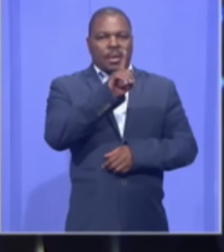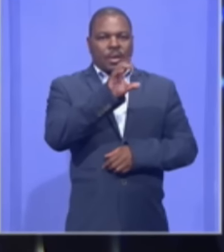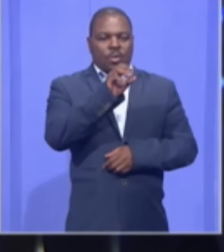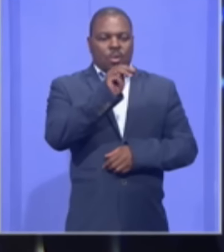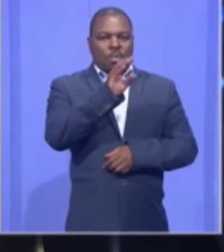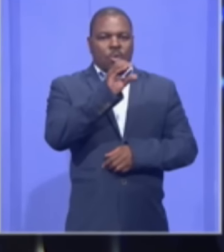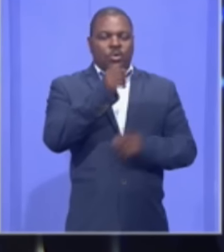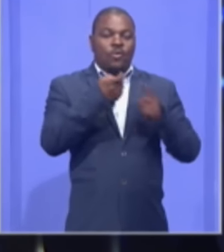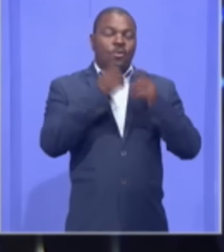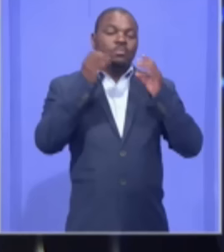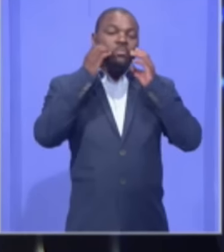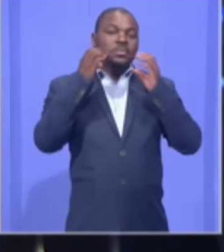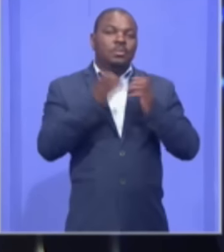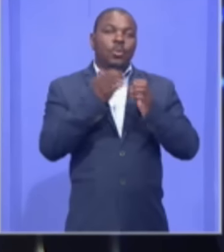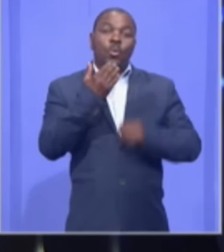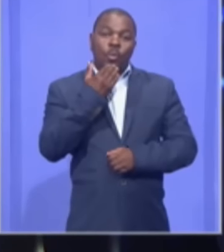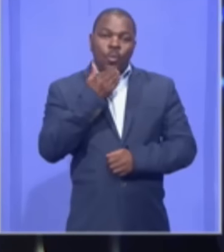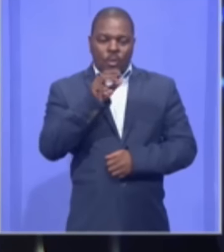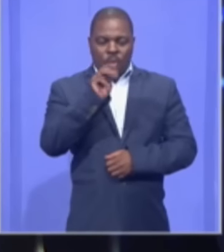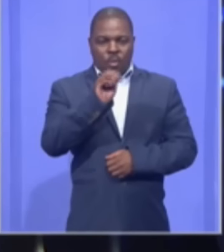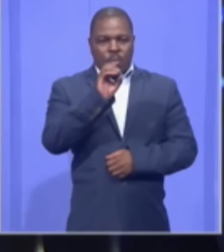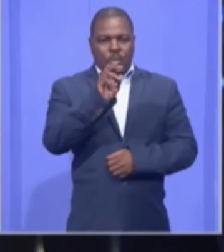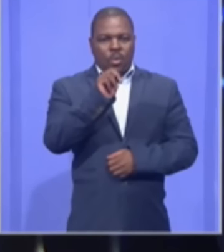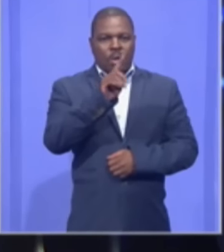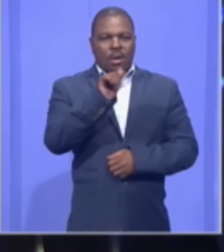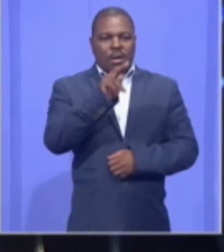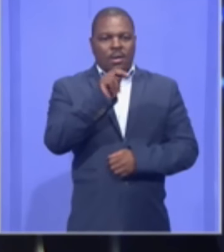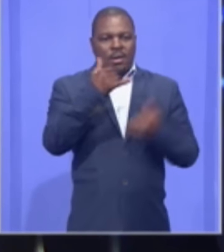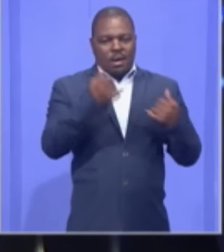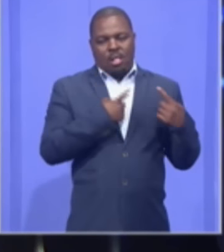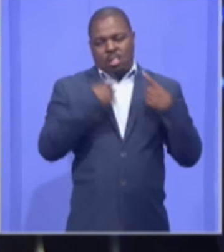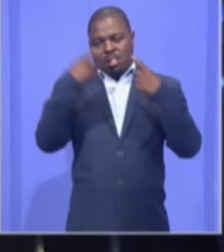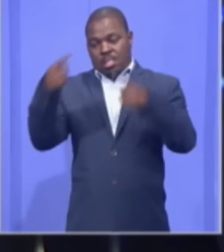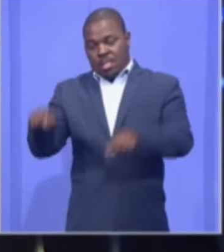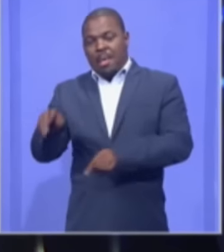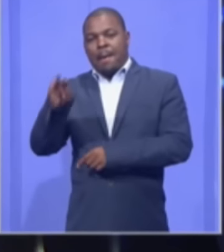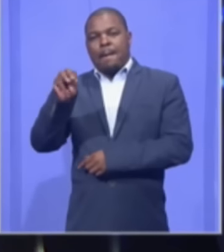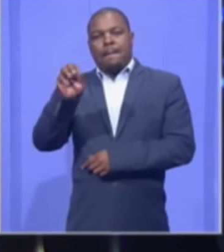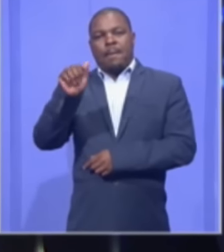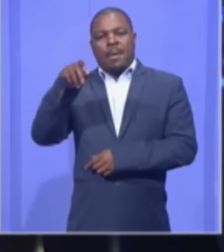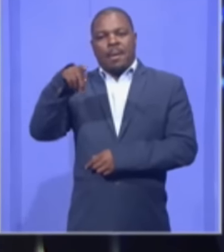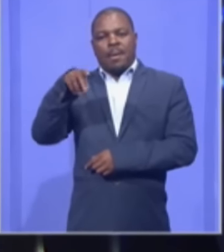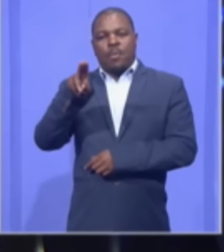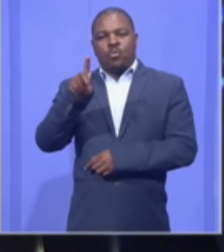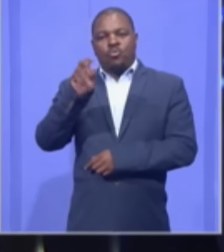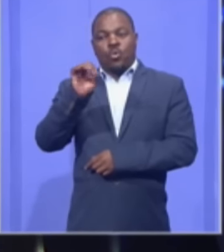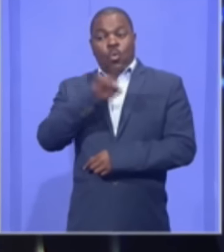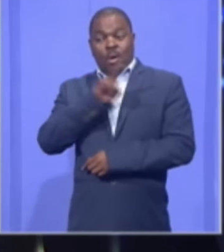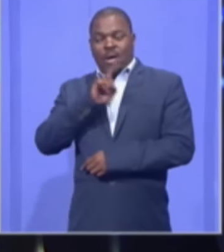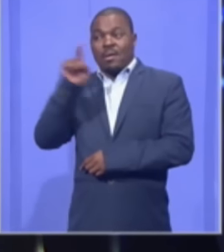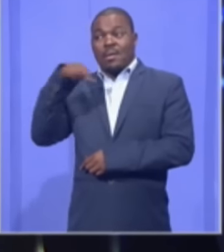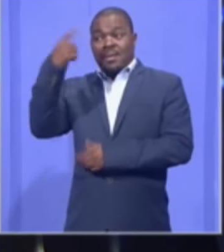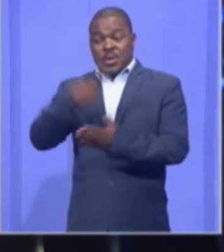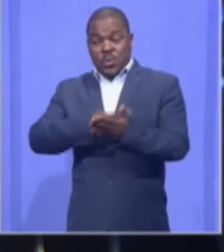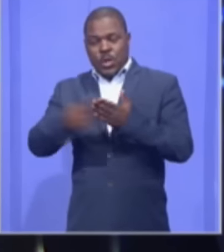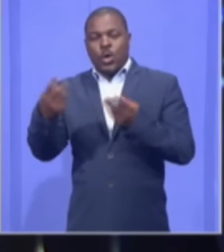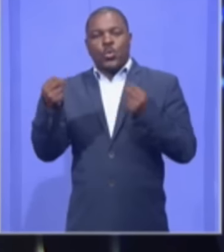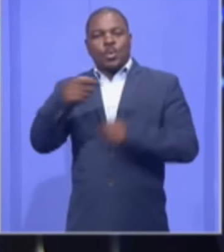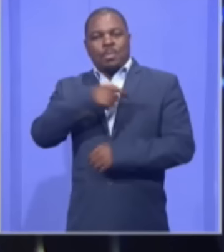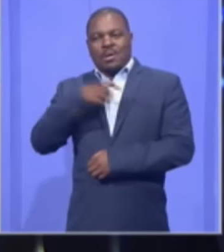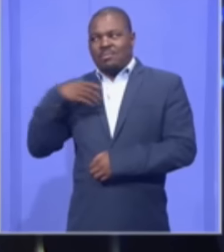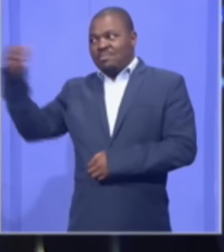Mozambique, Venancio Mondlane, o fihlile Maputo pele ho tlhomamiso ya mopresidente e motjha beke e tlang. O